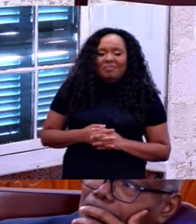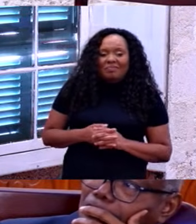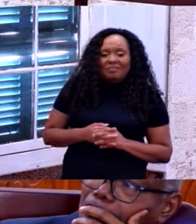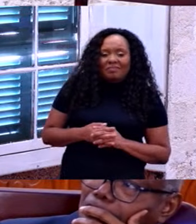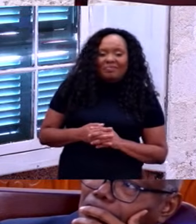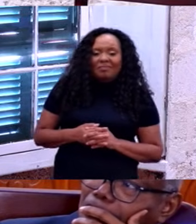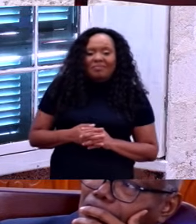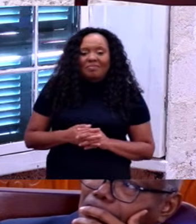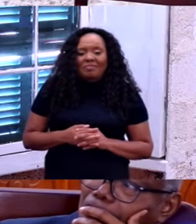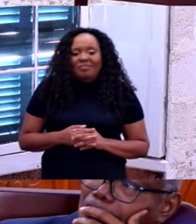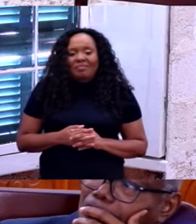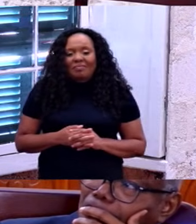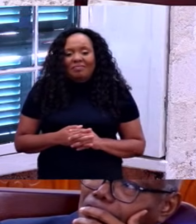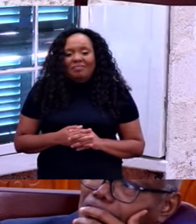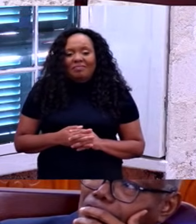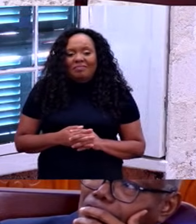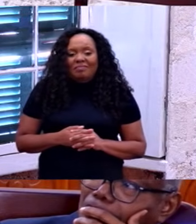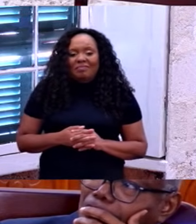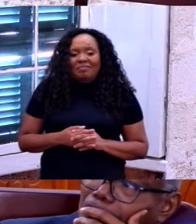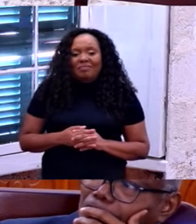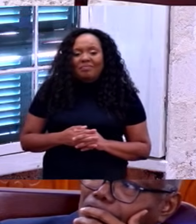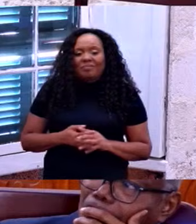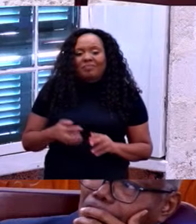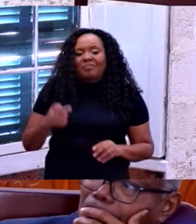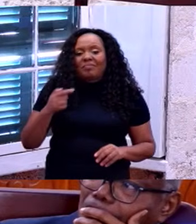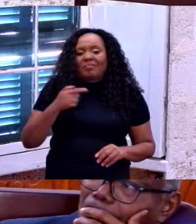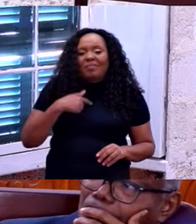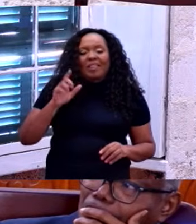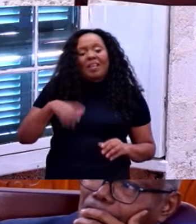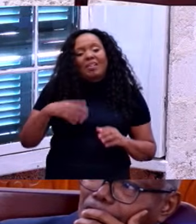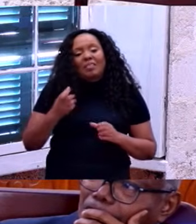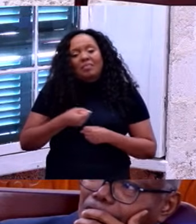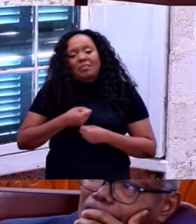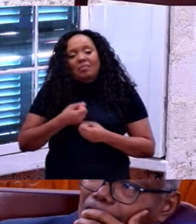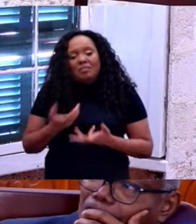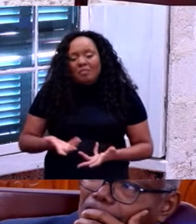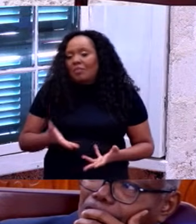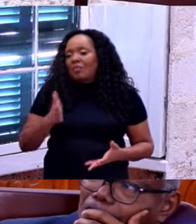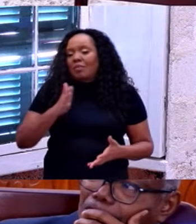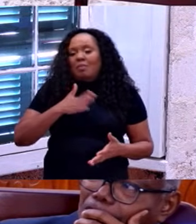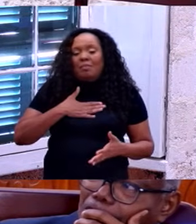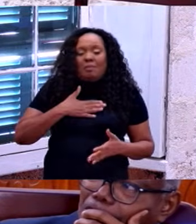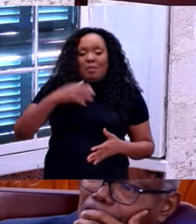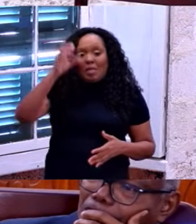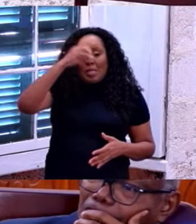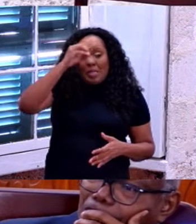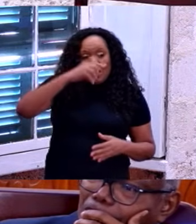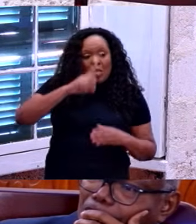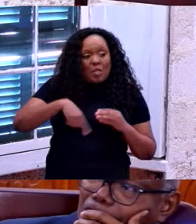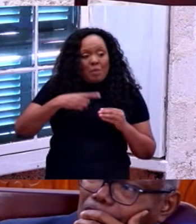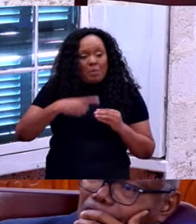minority opinions on the Parliamentary Reform Commission that brings us here today, and I equally,